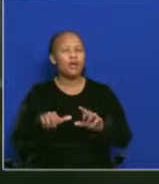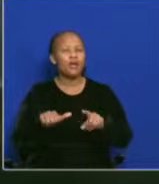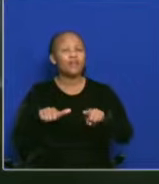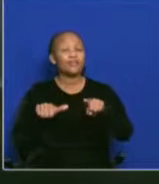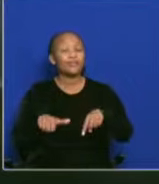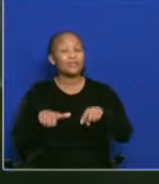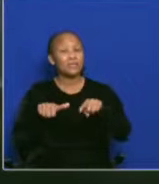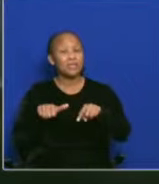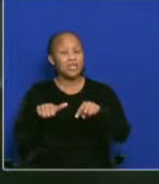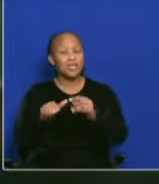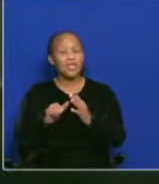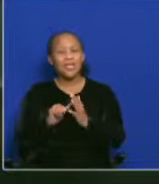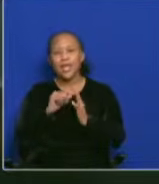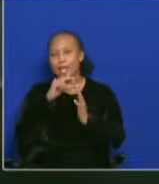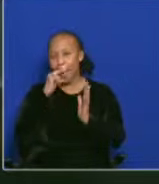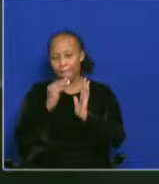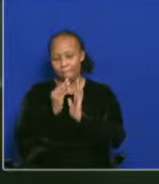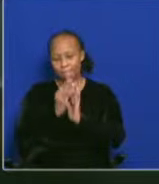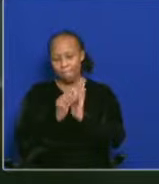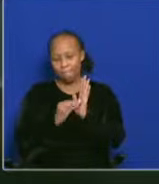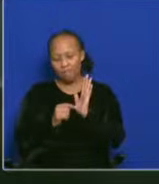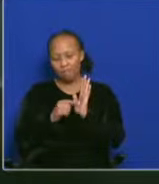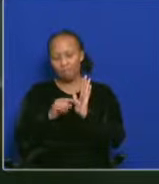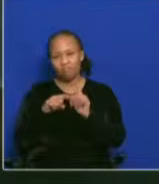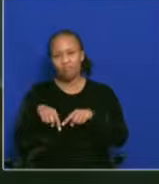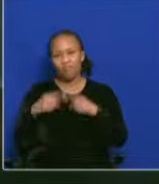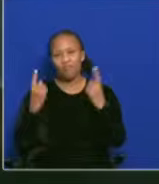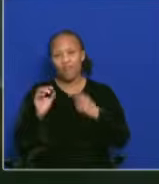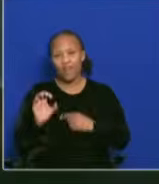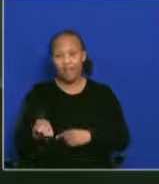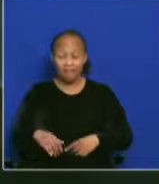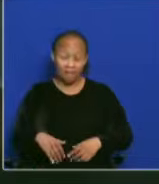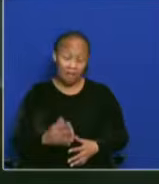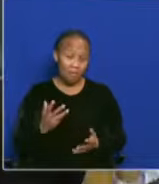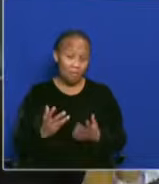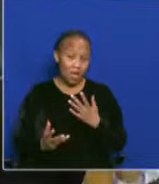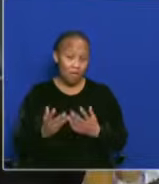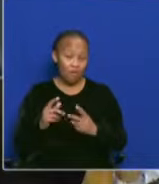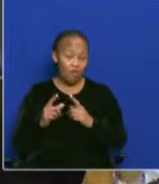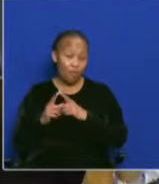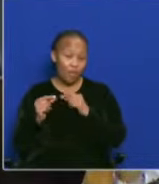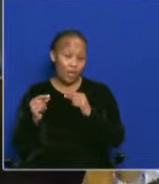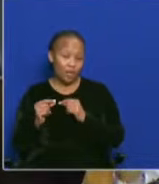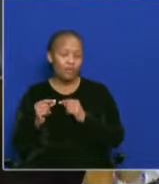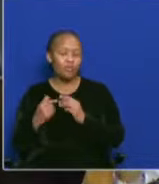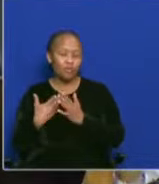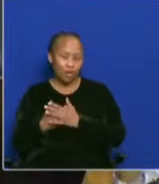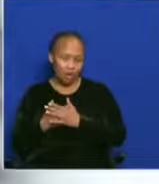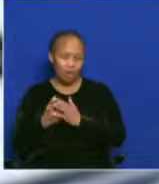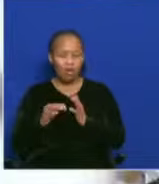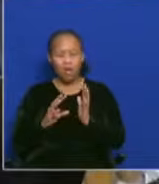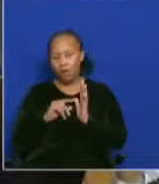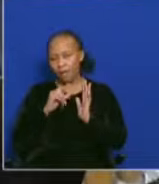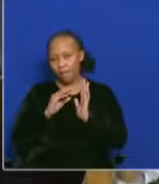just for completeness, you indicate who is All the still there names. that you referred to previously